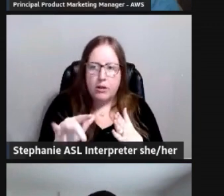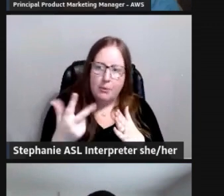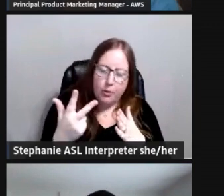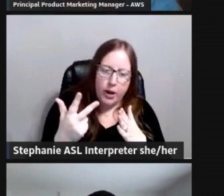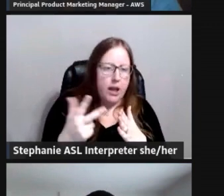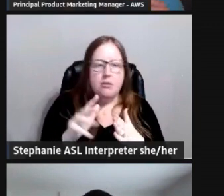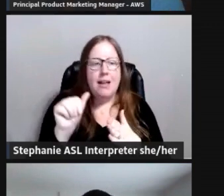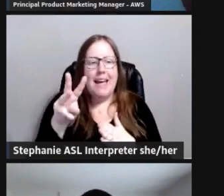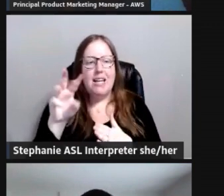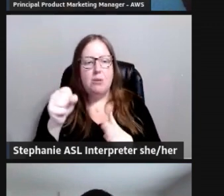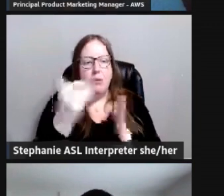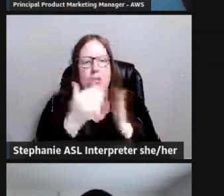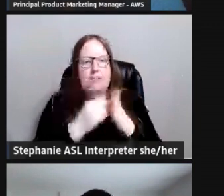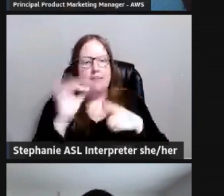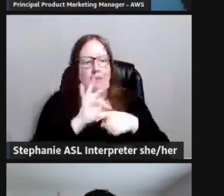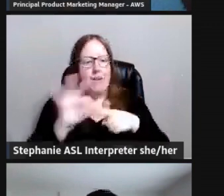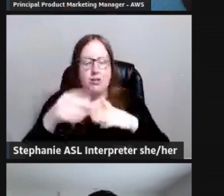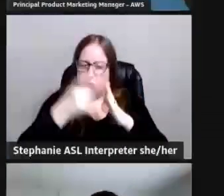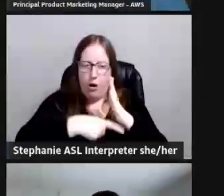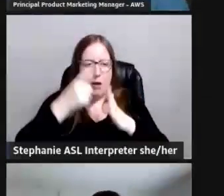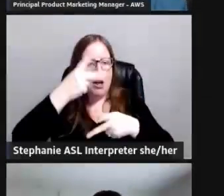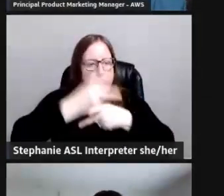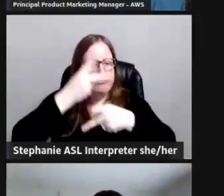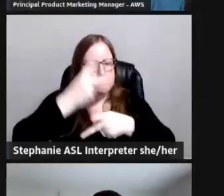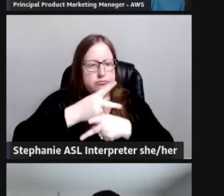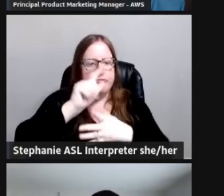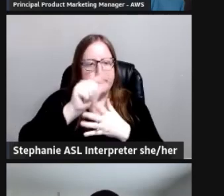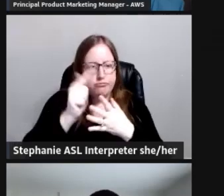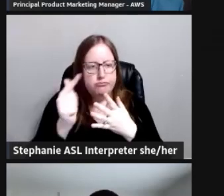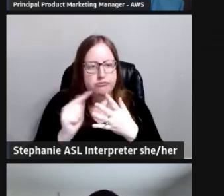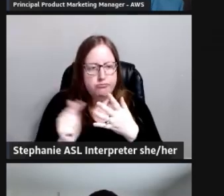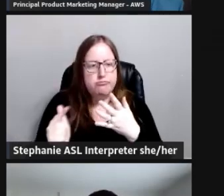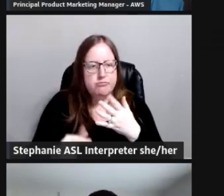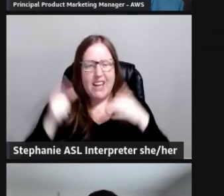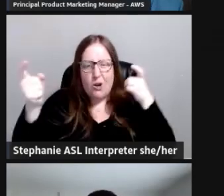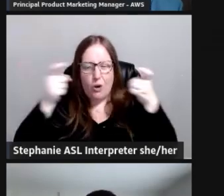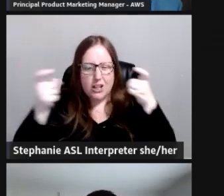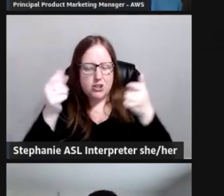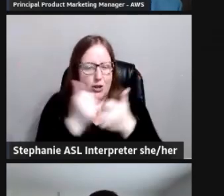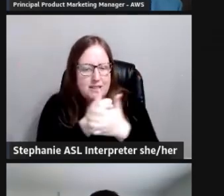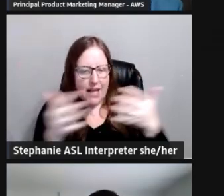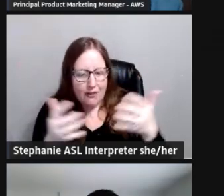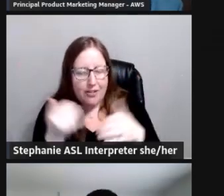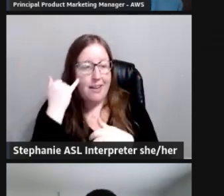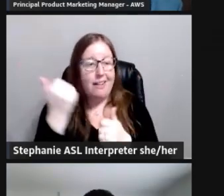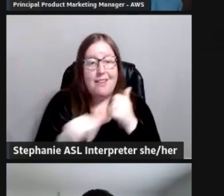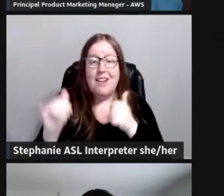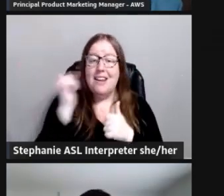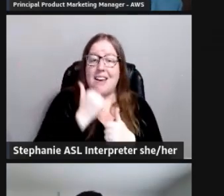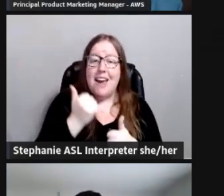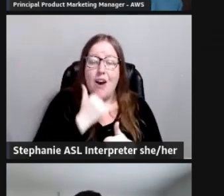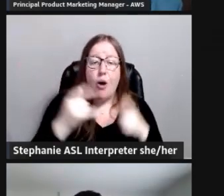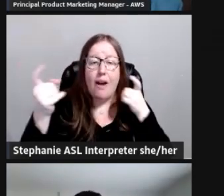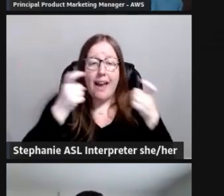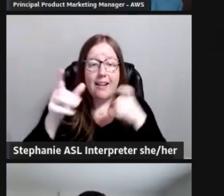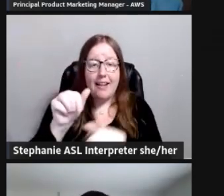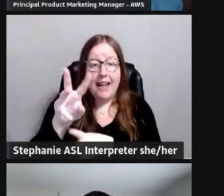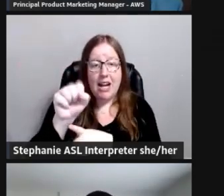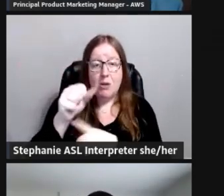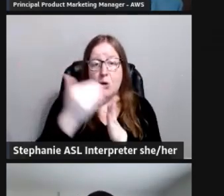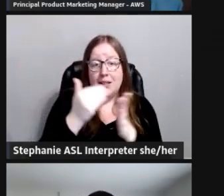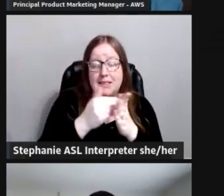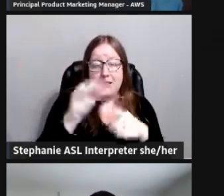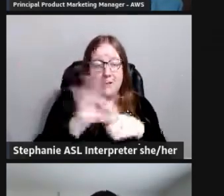step functions automatically takes care of it. It completely orchestrates it. If there's any error handling, AWS step functions take care of